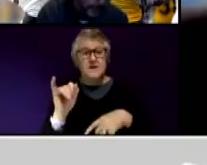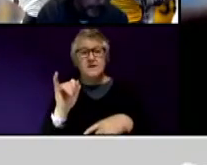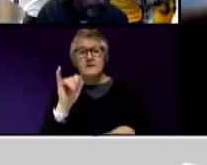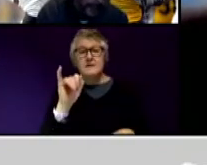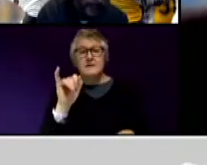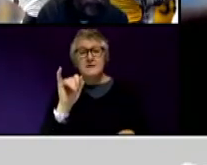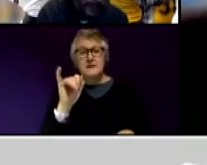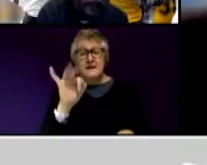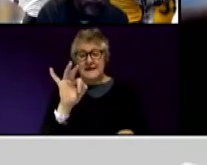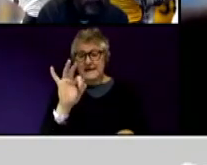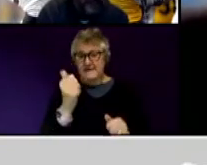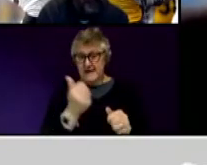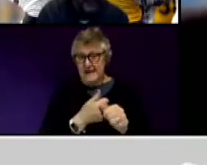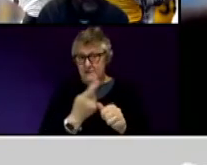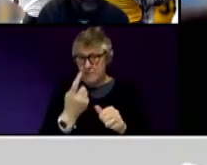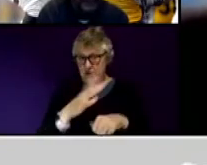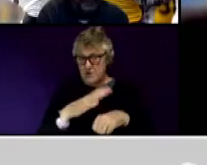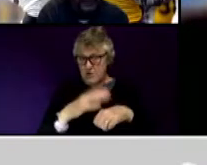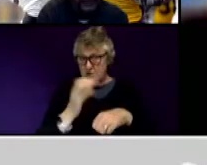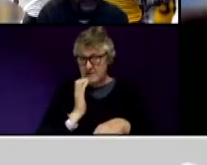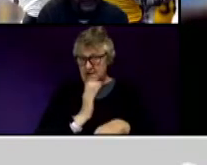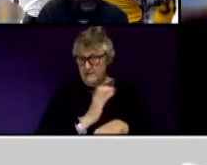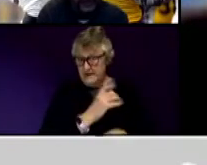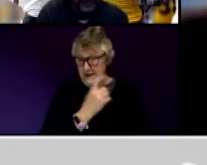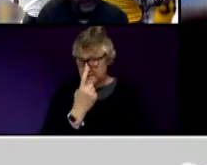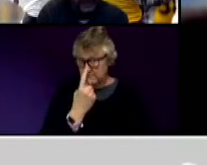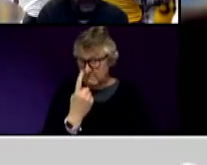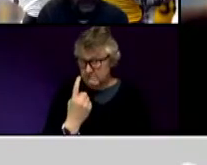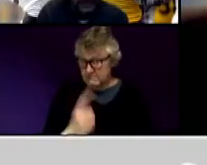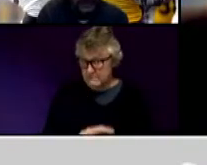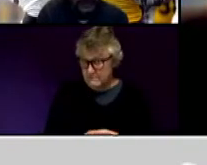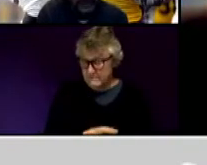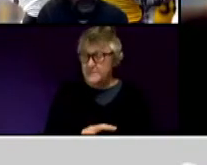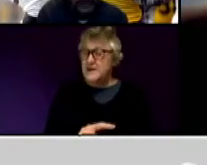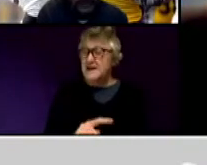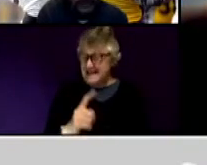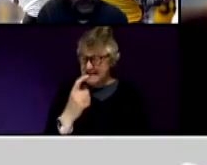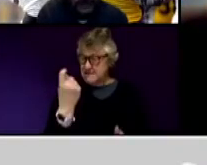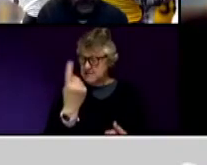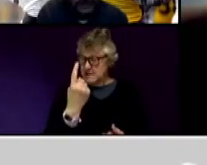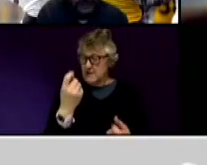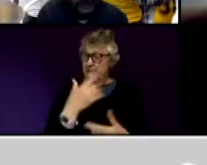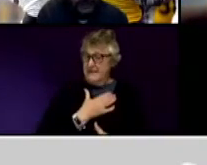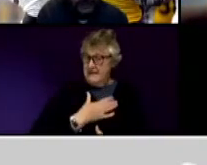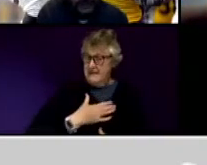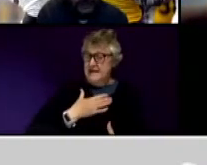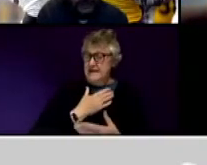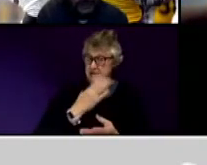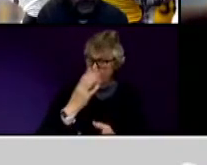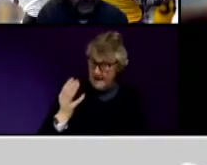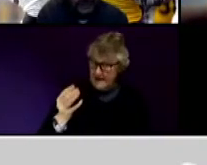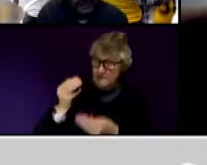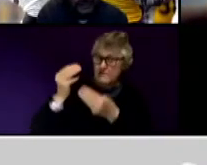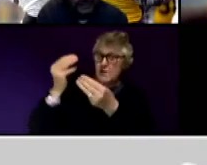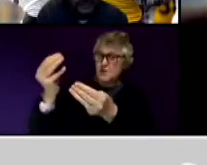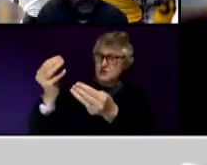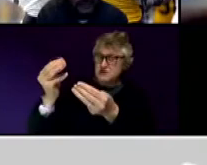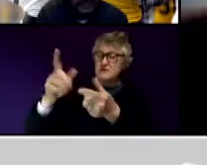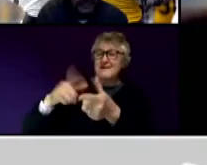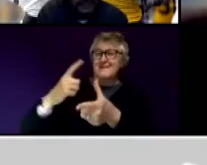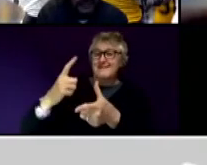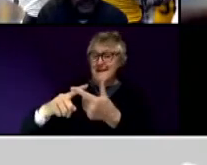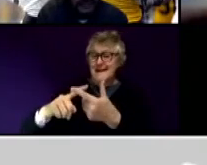on the committee would mind, could we have somebody make a motion and second it? I feel like this gives a little extra weight